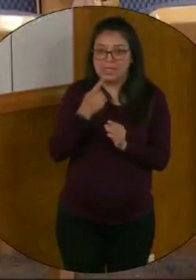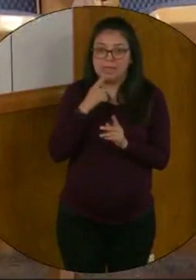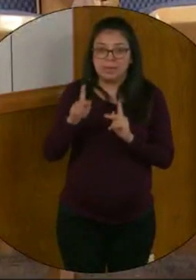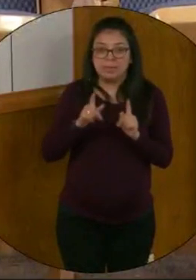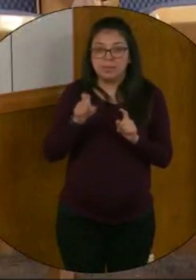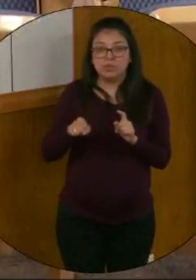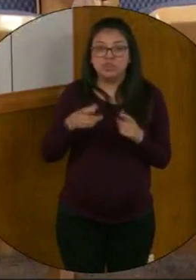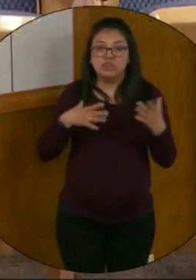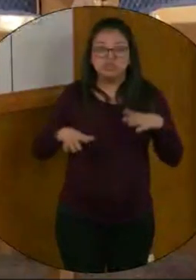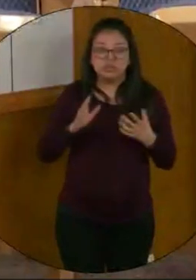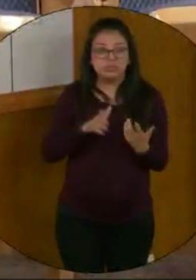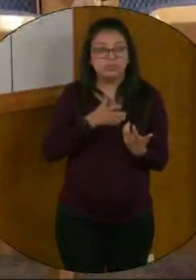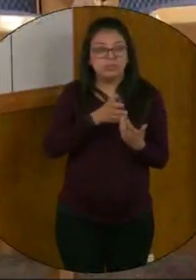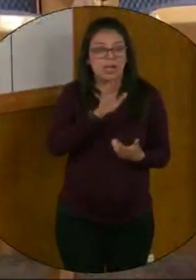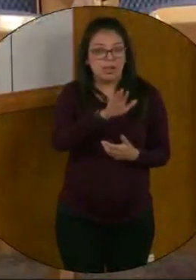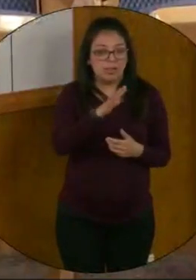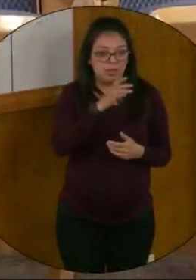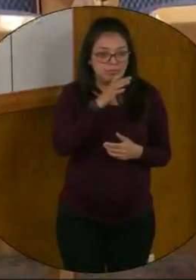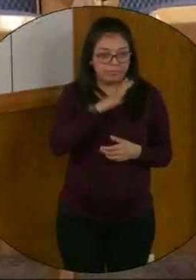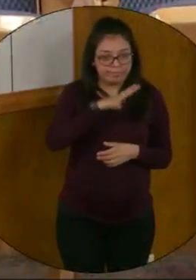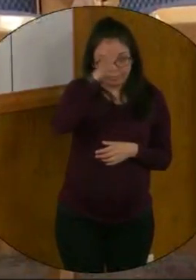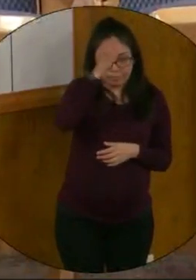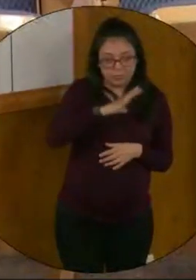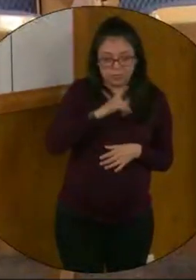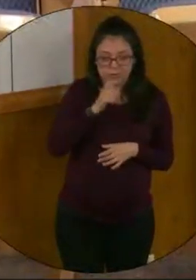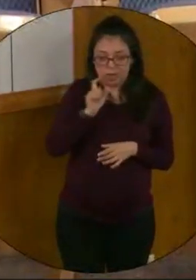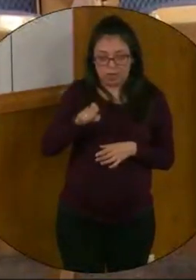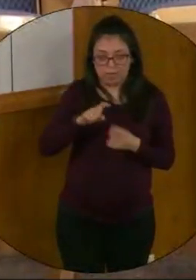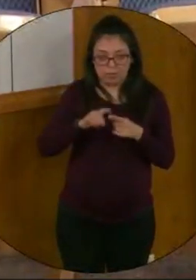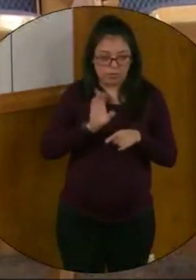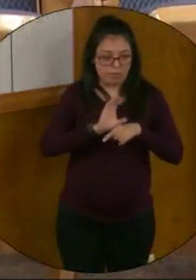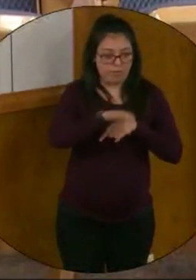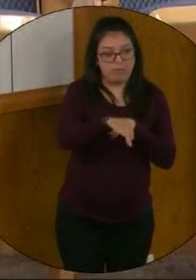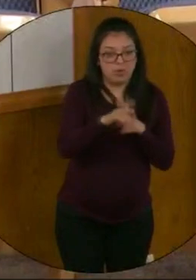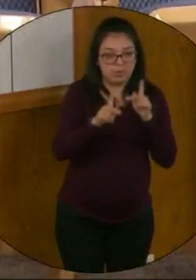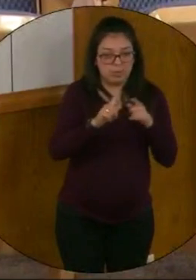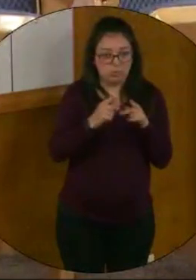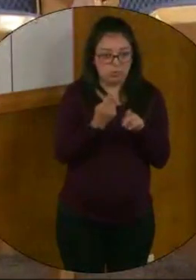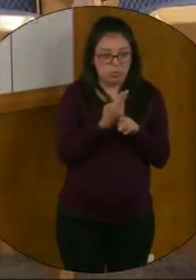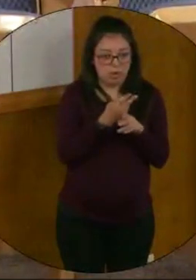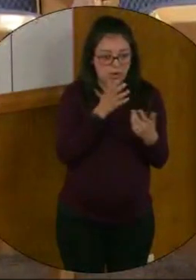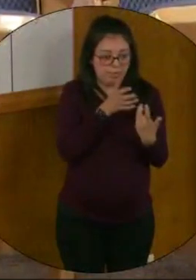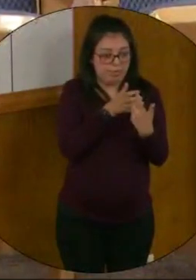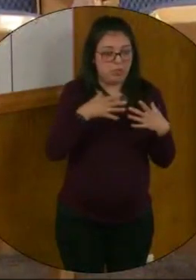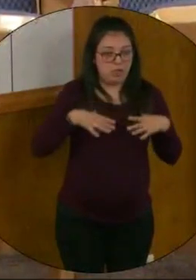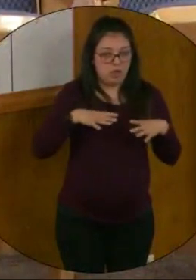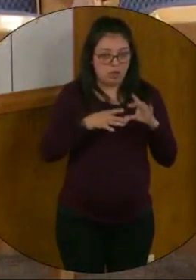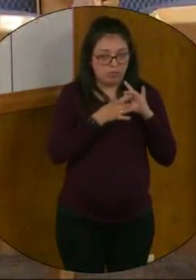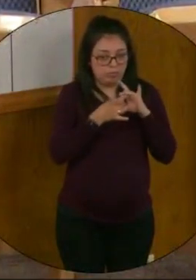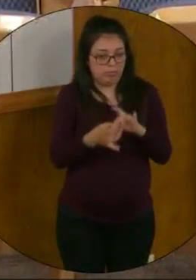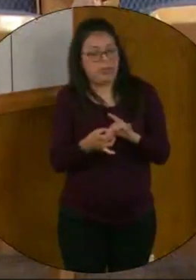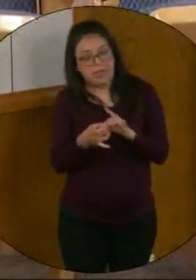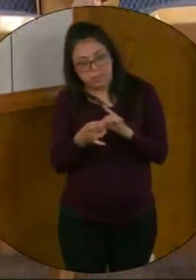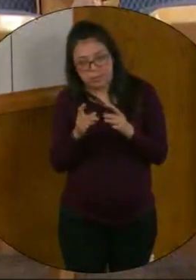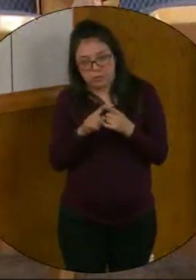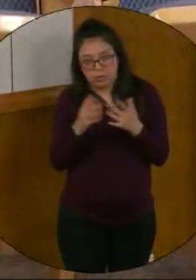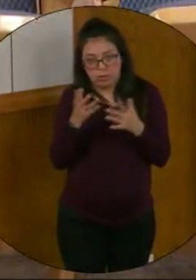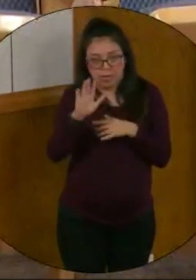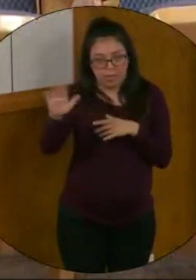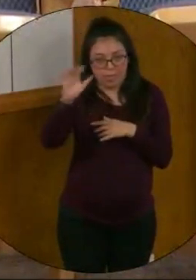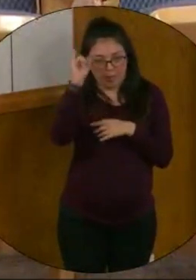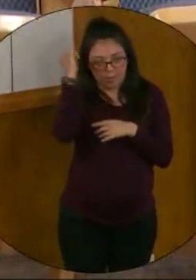to gender. There's no need to force people into clothing that doesn't suit them because of slanted ideology. We've seen very clearly